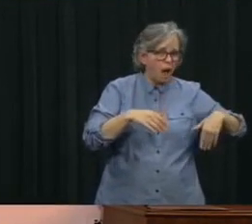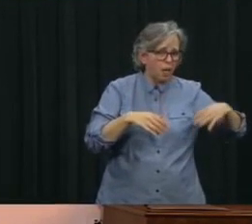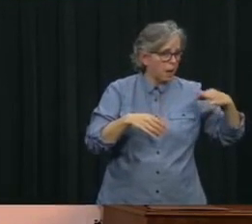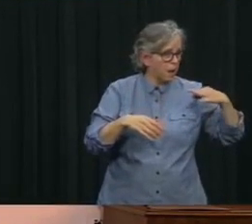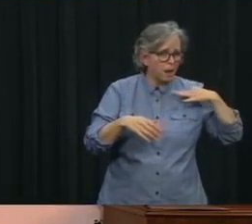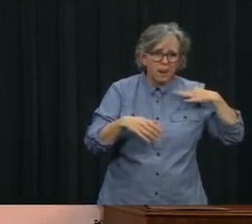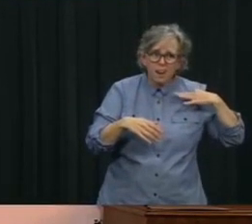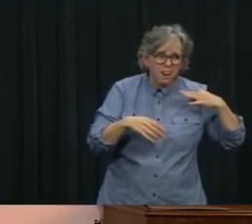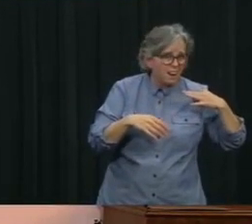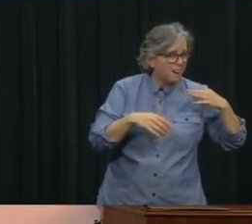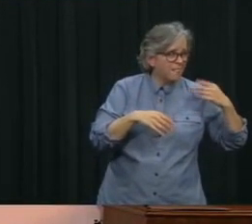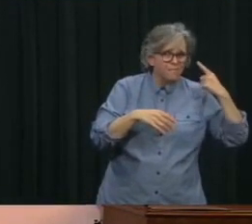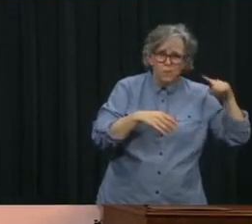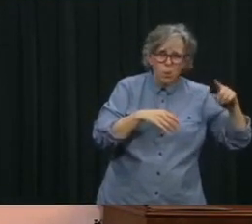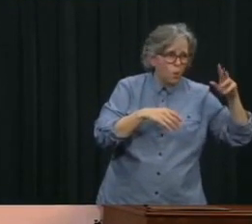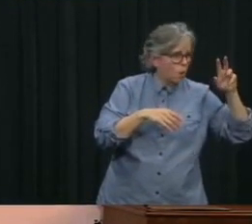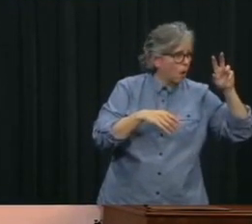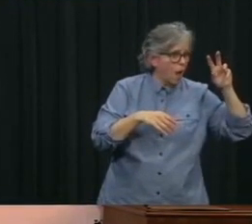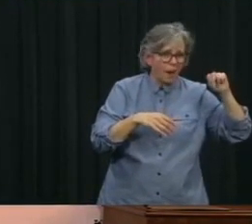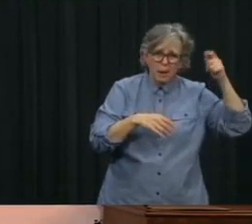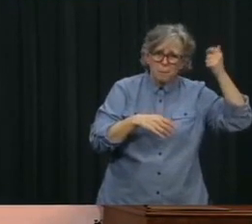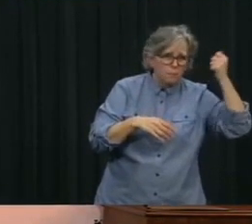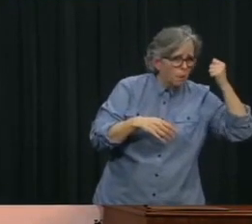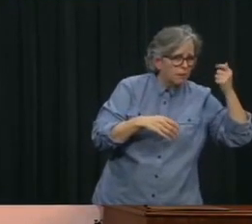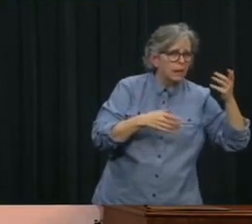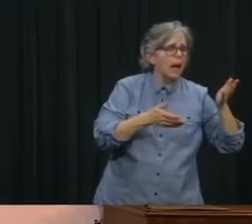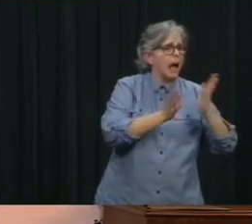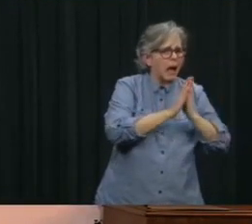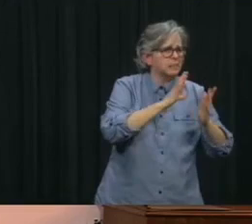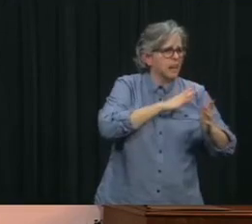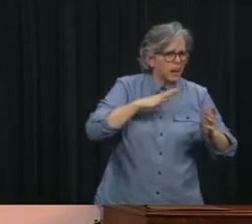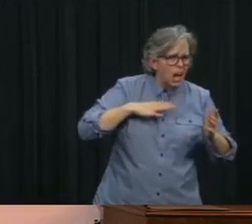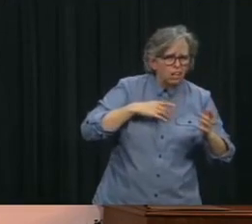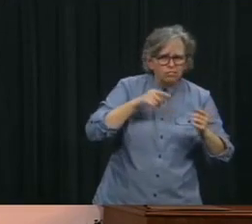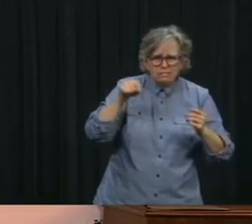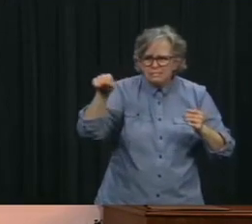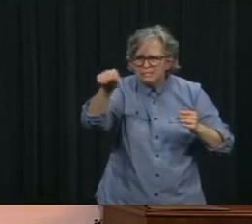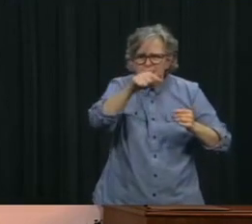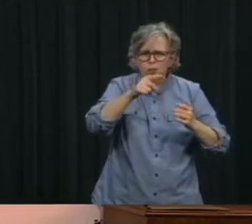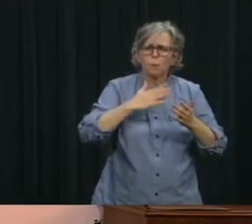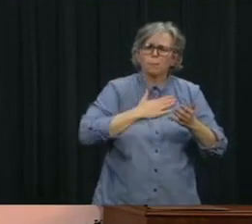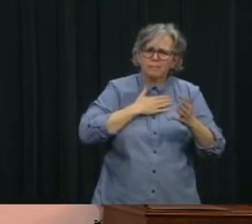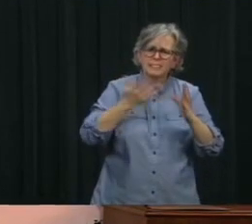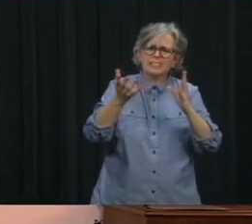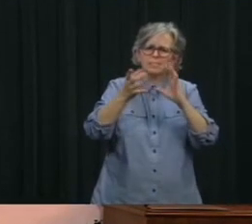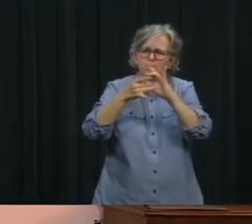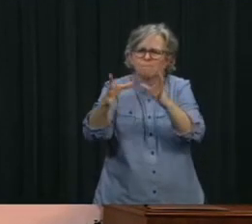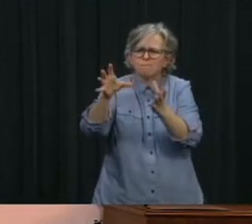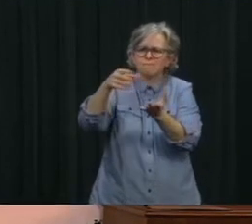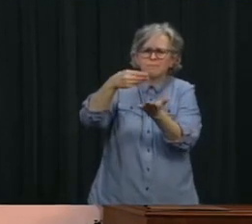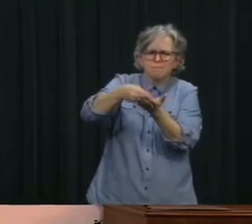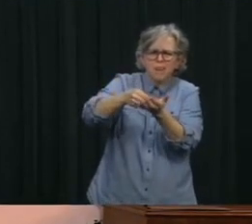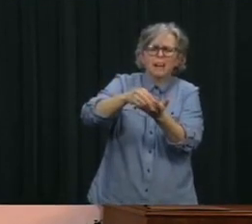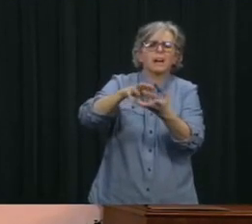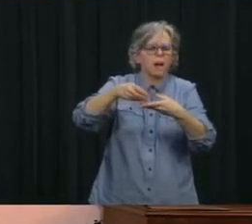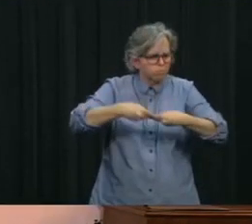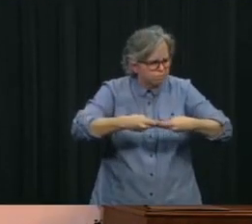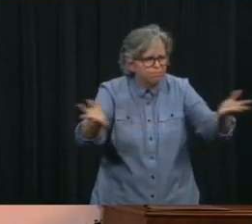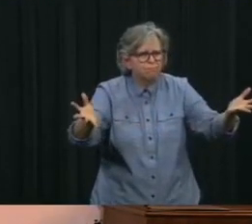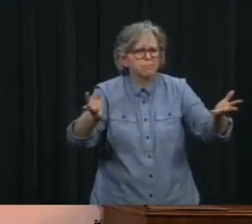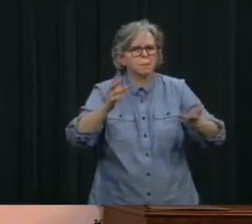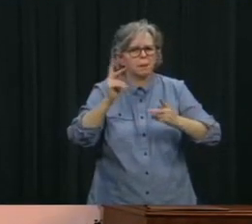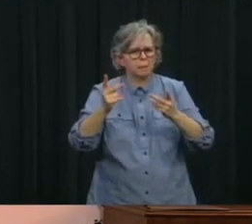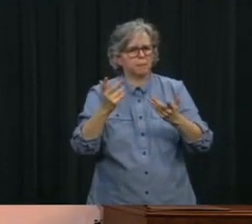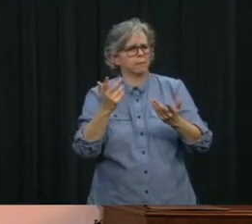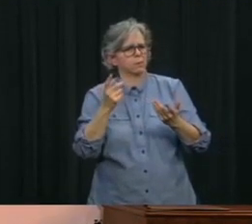unemployment, or to ask Congress to make this funding available critically for the prompt relief